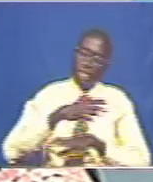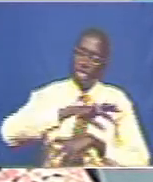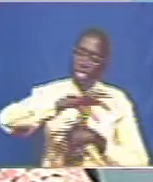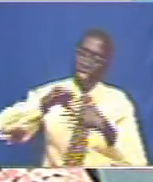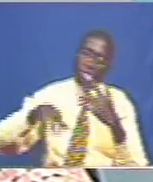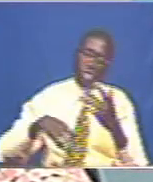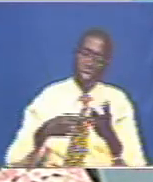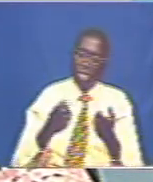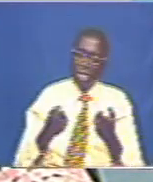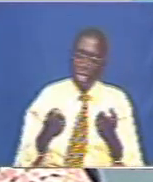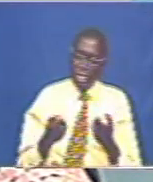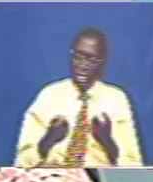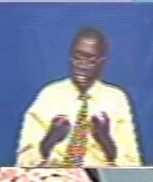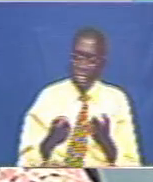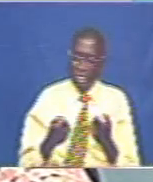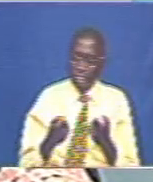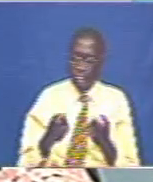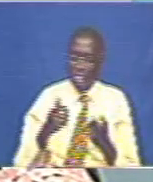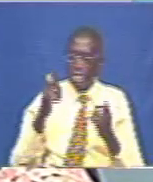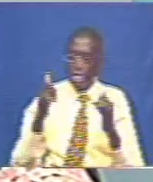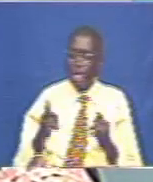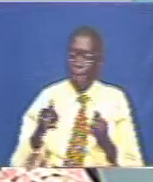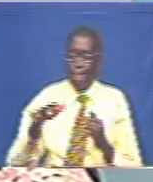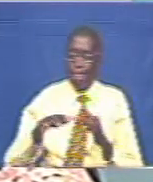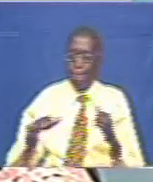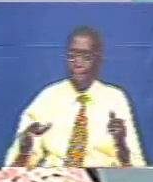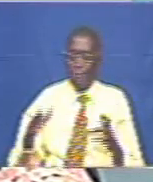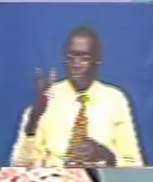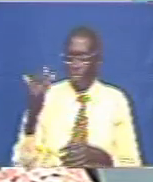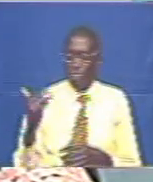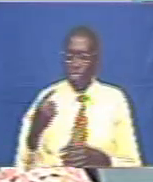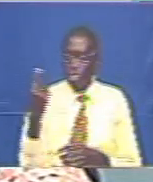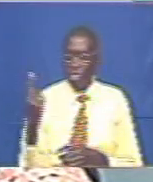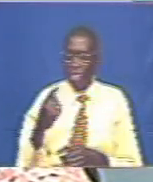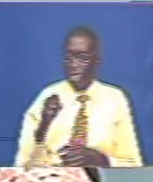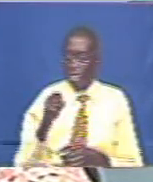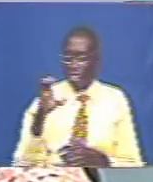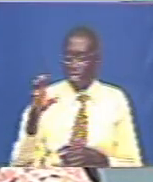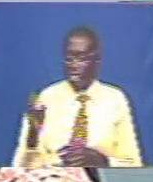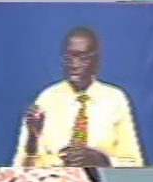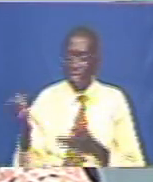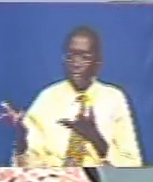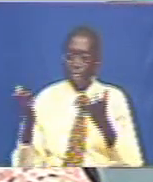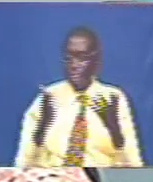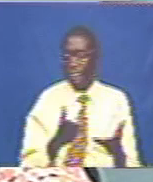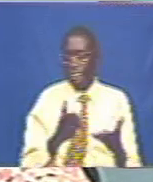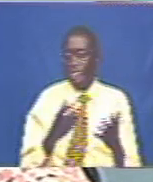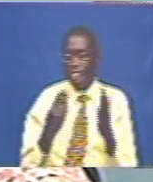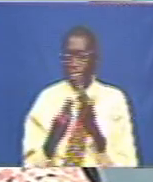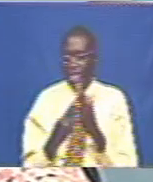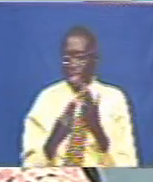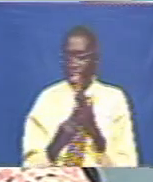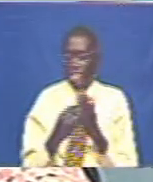and the untapped market? Why? Because it's only the circle that will bring on board the issue of financial